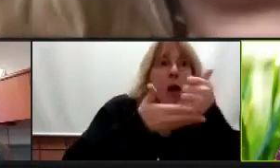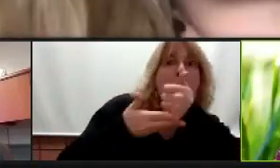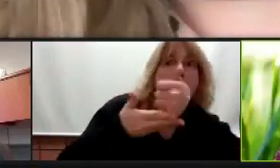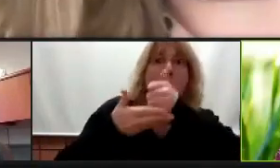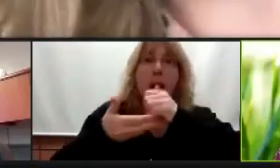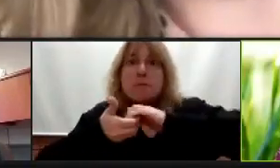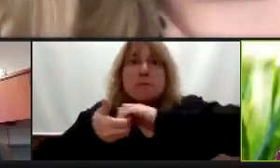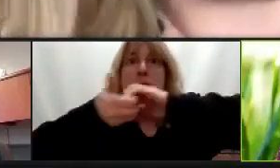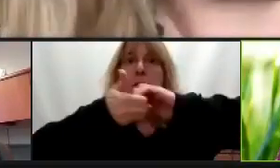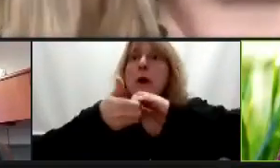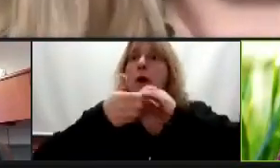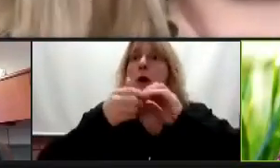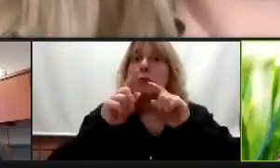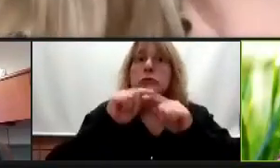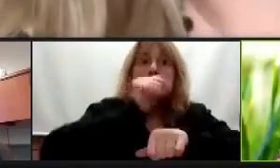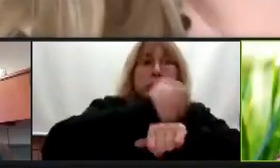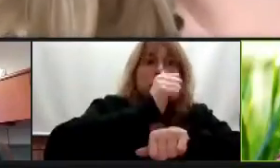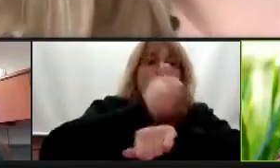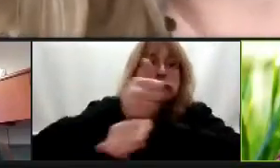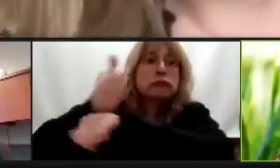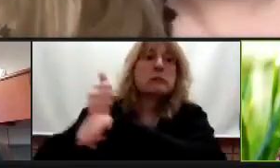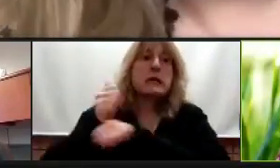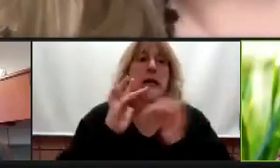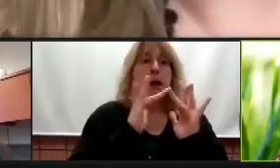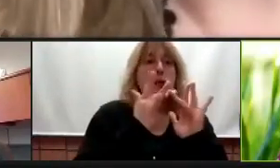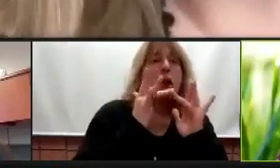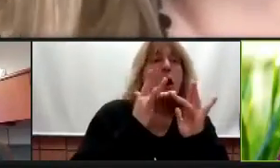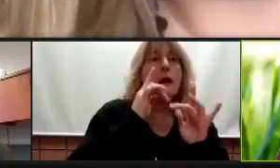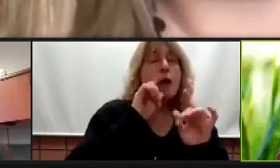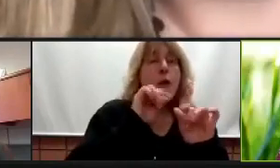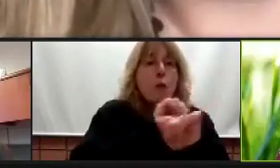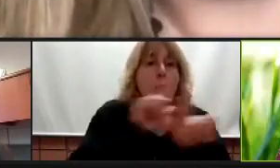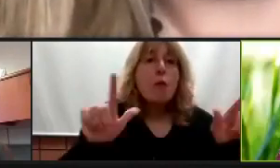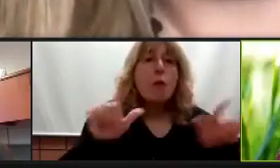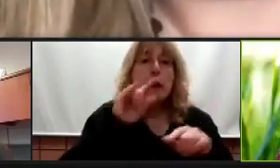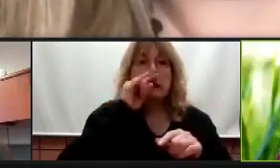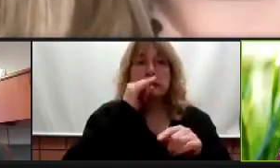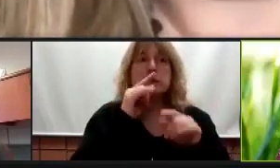internets into the homes of our kids and families. And so I think